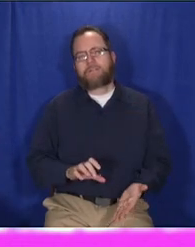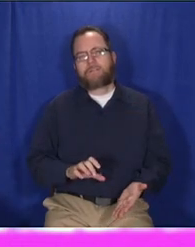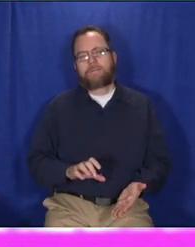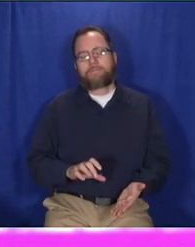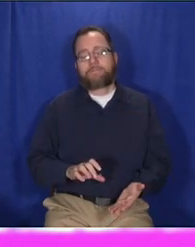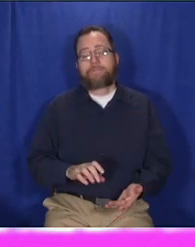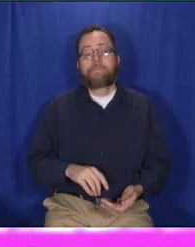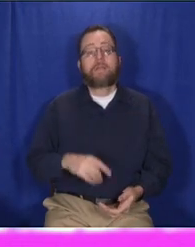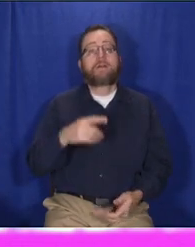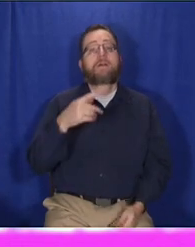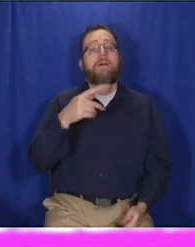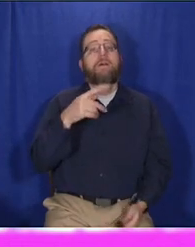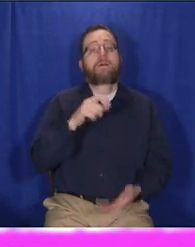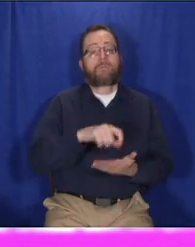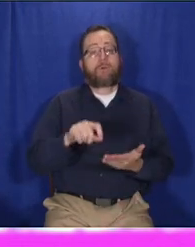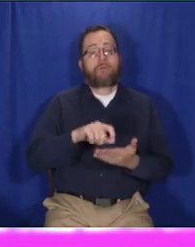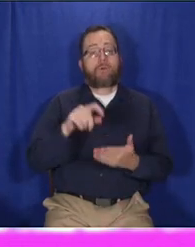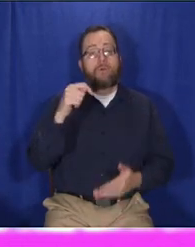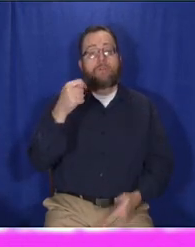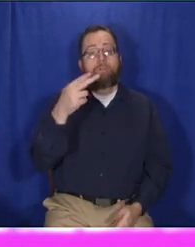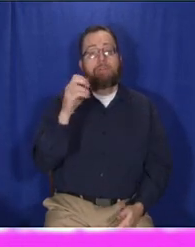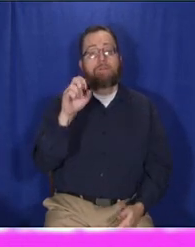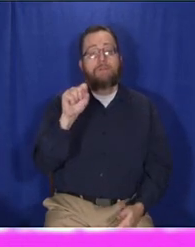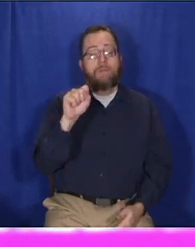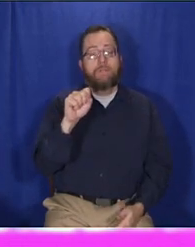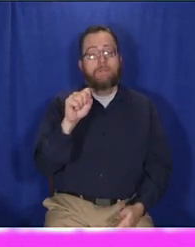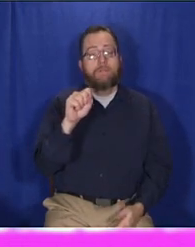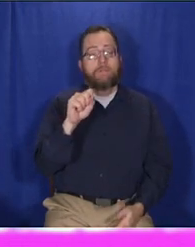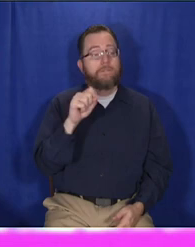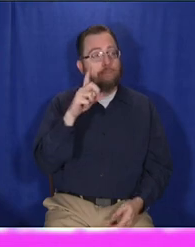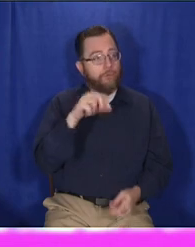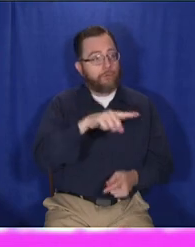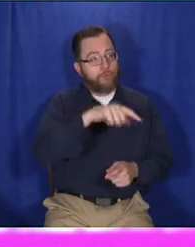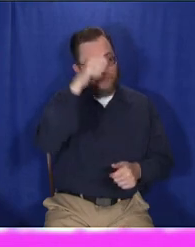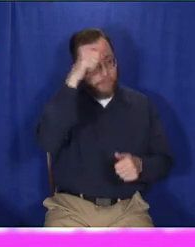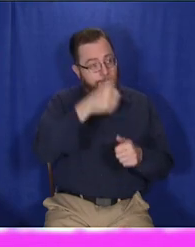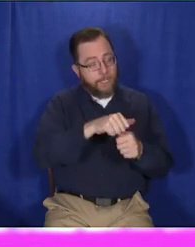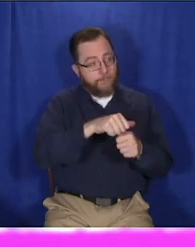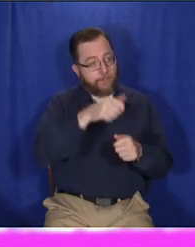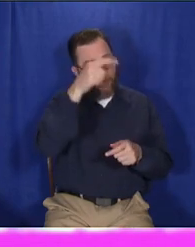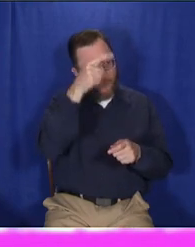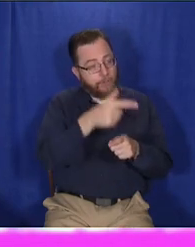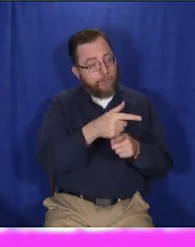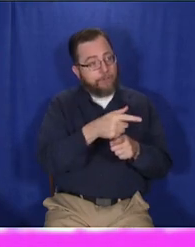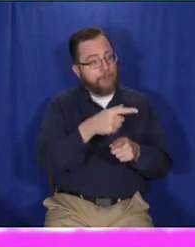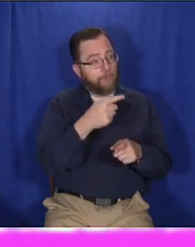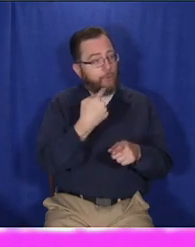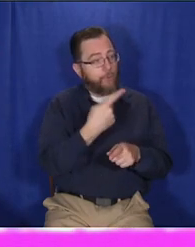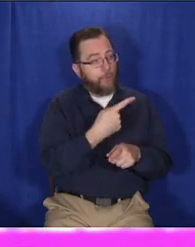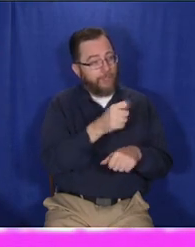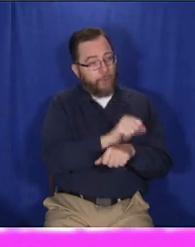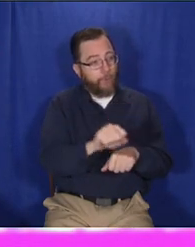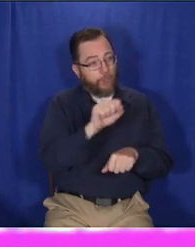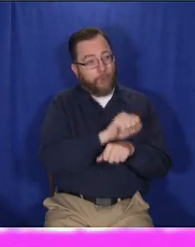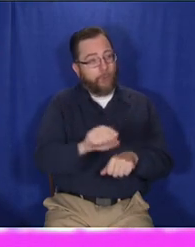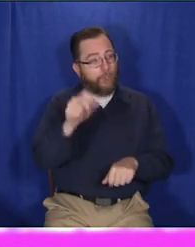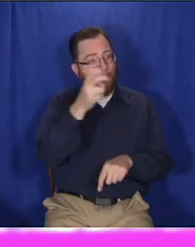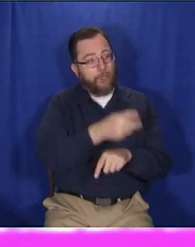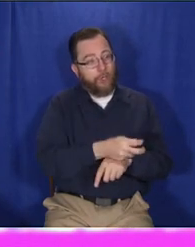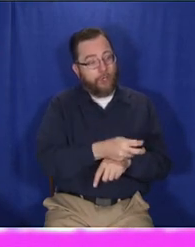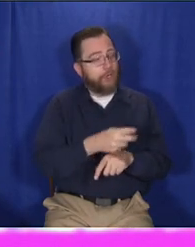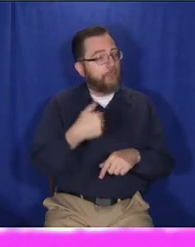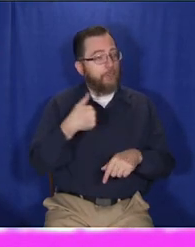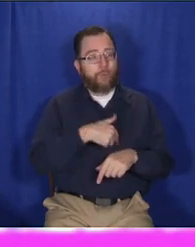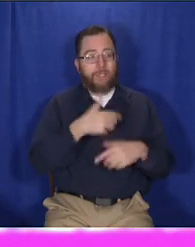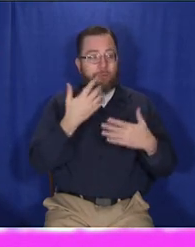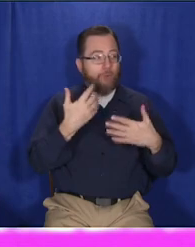Thessalonians, 1 Thessalonians chapter 2, verse 9. He says, "For you remember, brothers, our labor and toil. We worked night and day that we might not be a burden